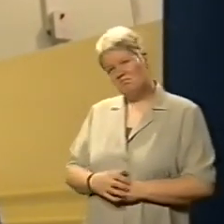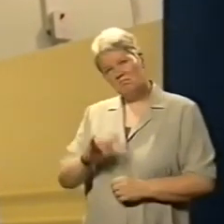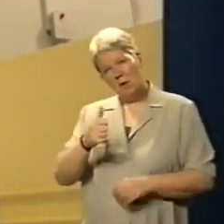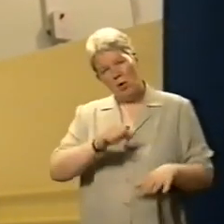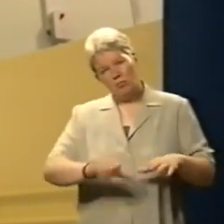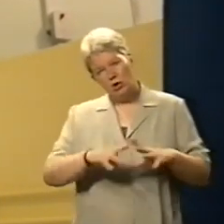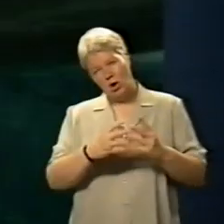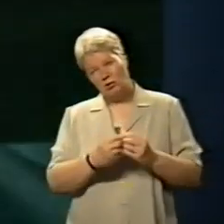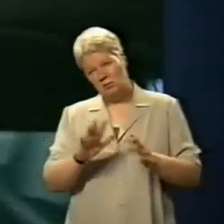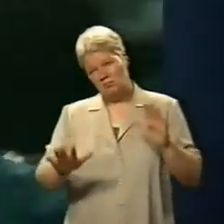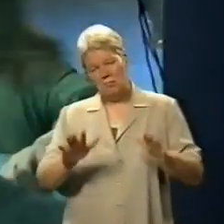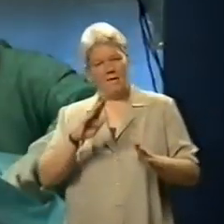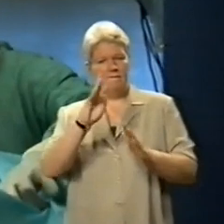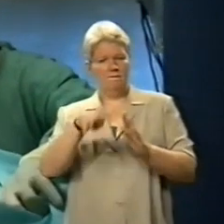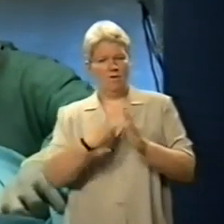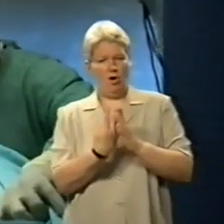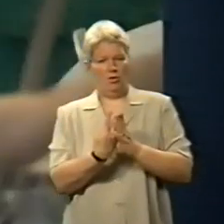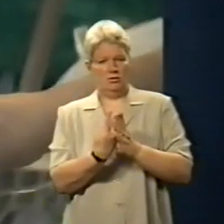four hours.